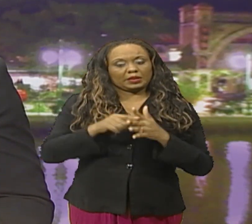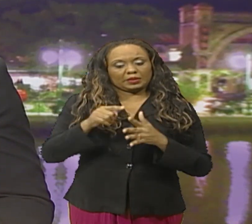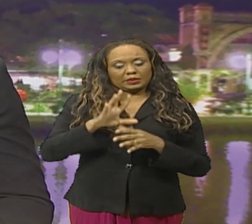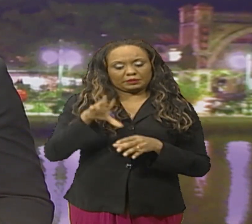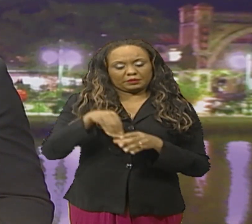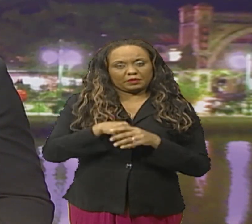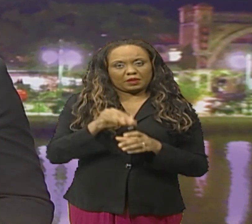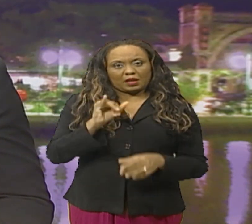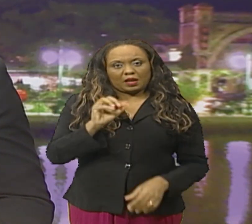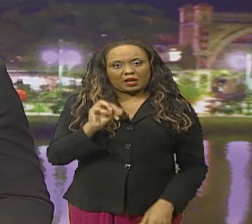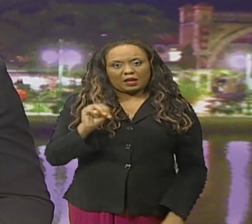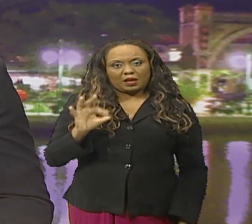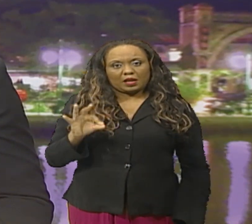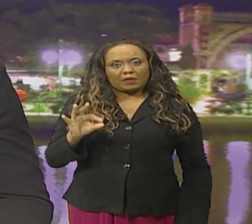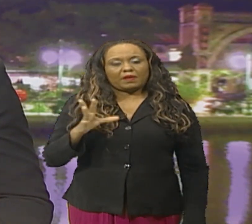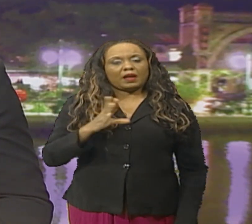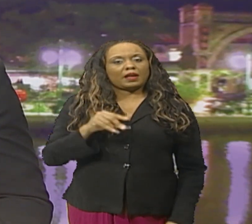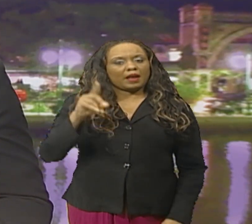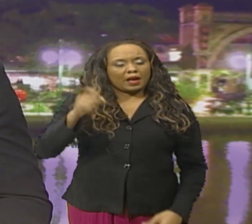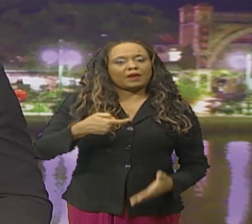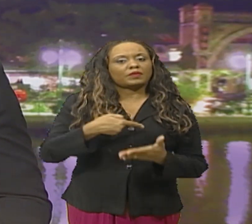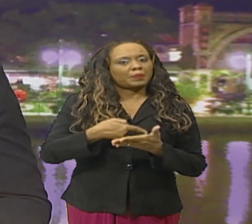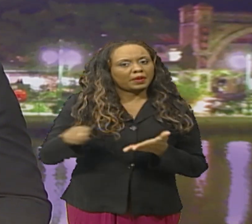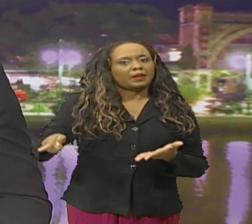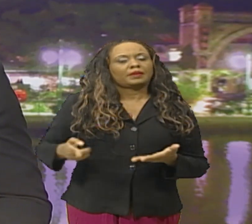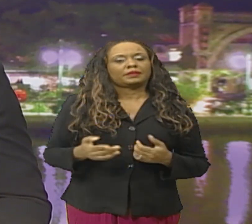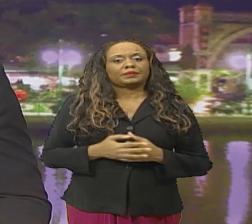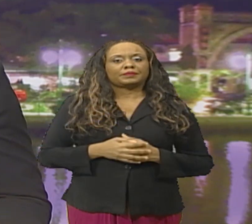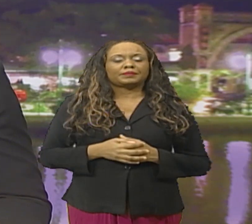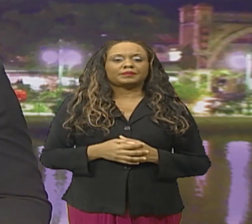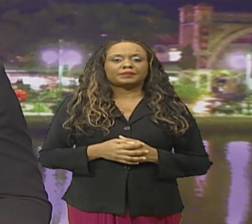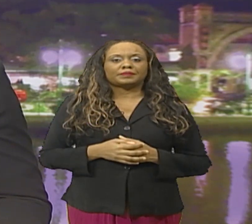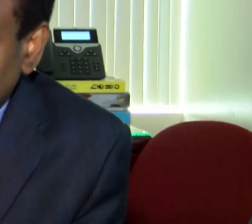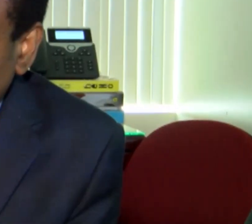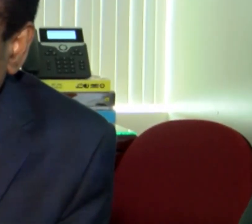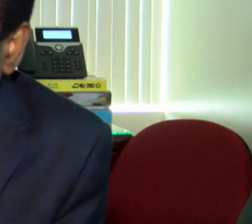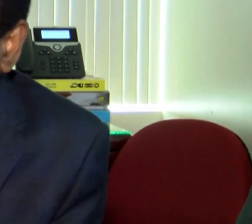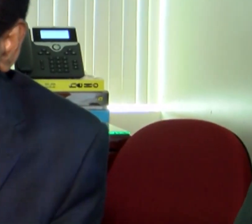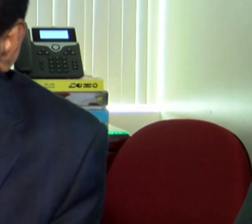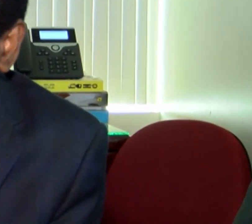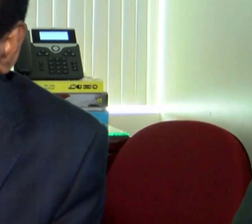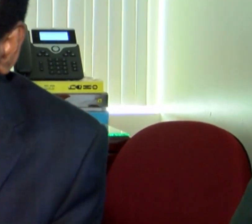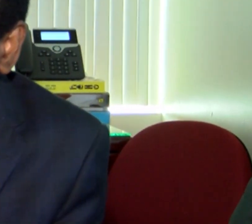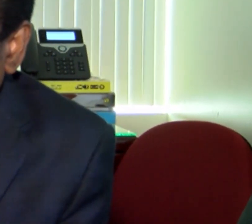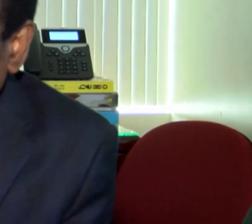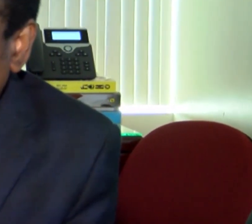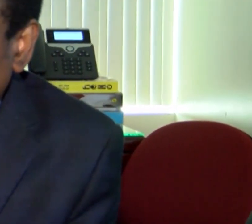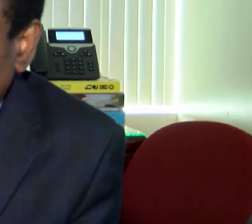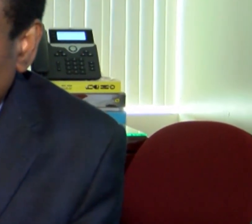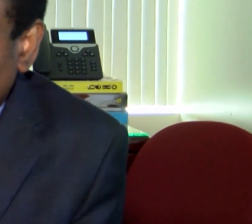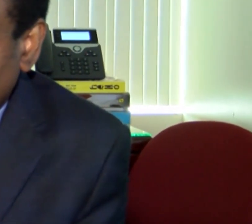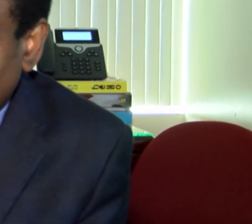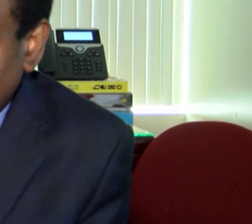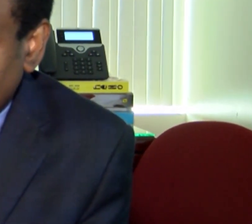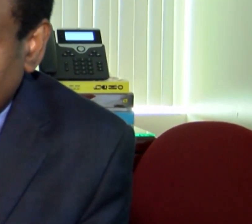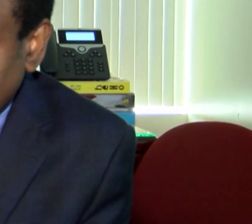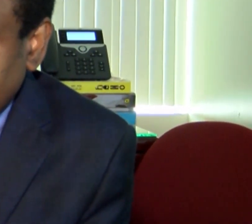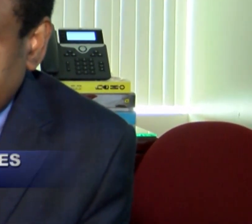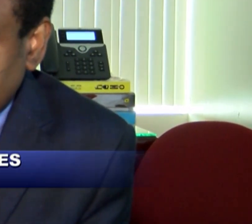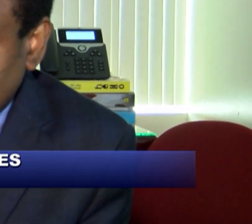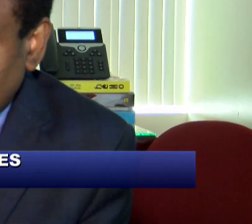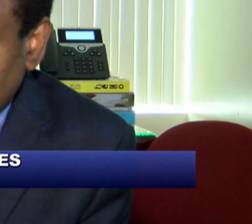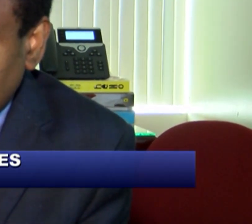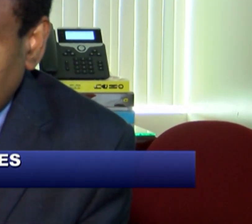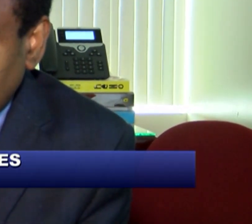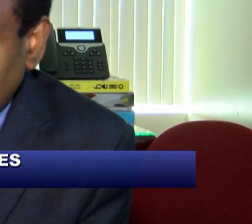that those arrears must be eliminated. The fundamentals remain the same whether you're in or outside of a program, and